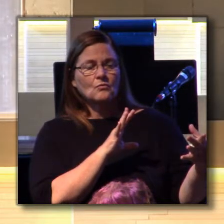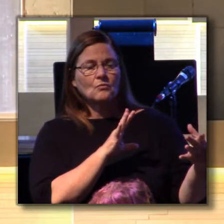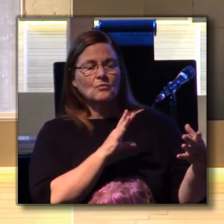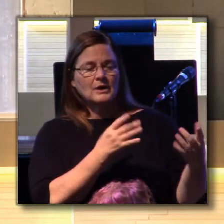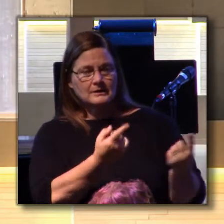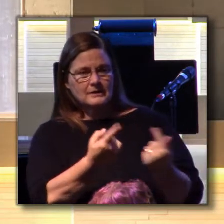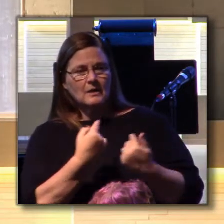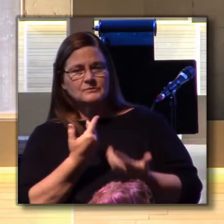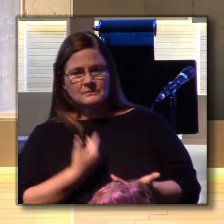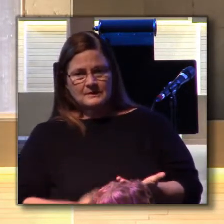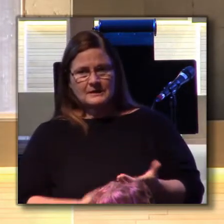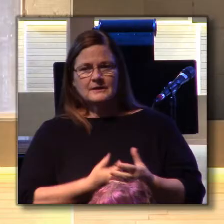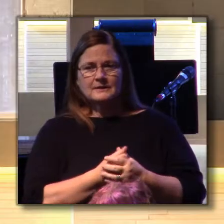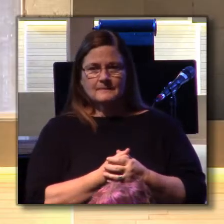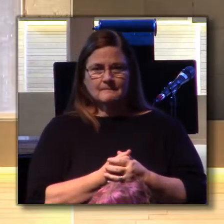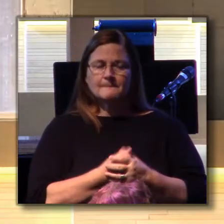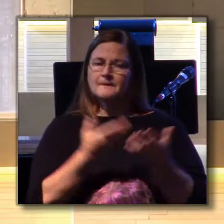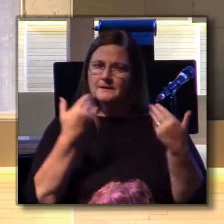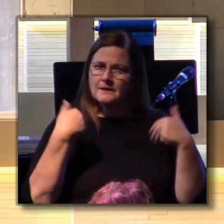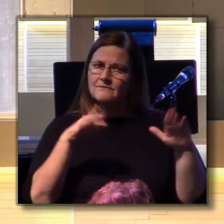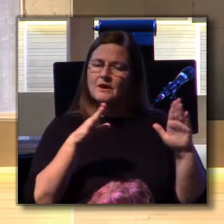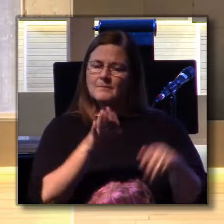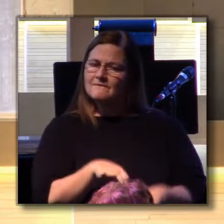Forsake that and find me,